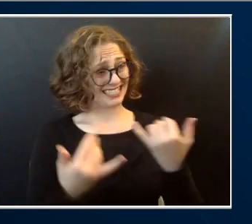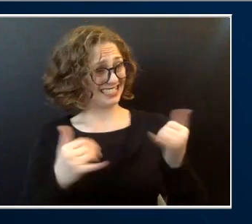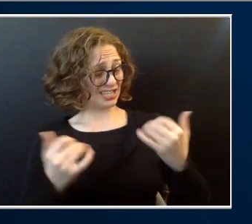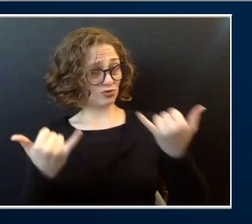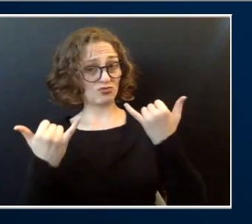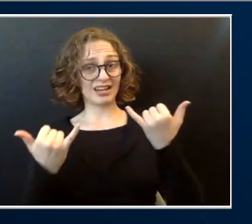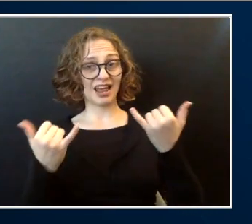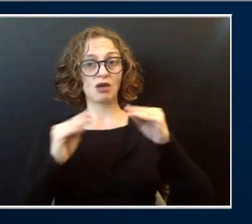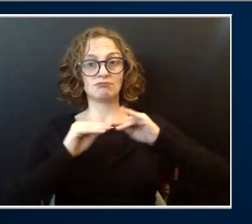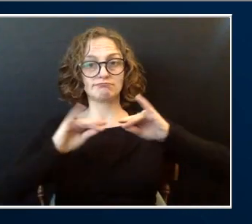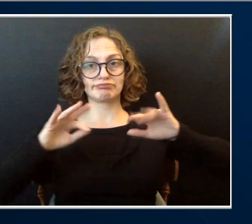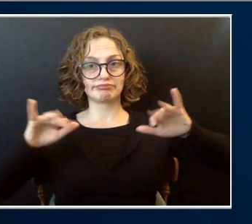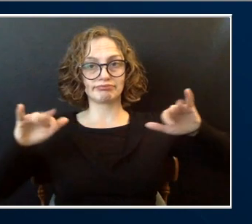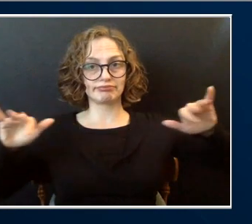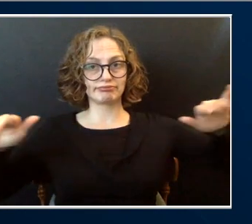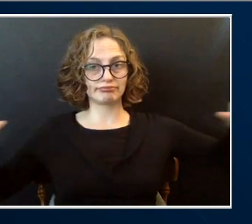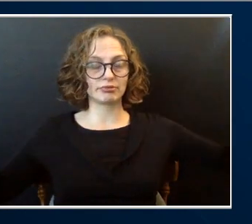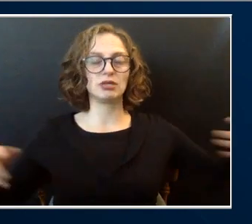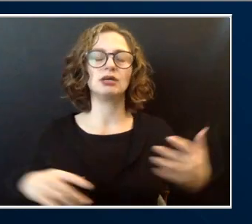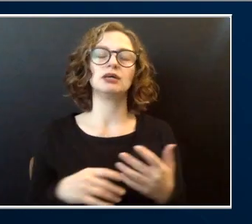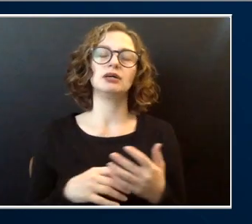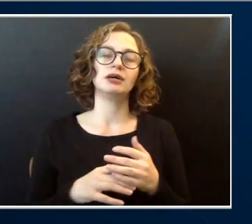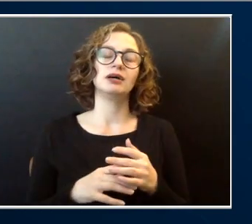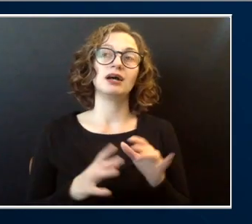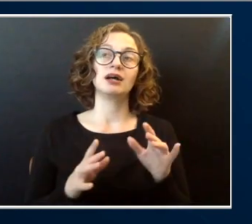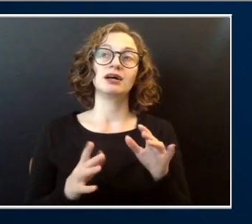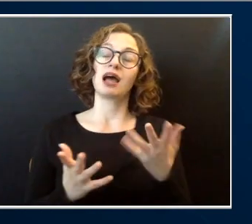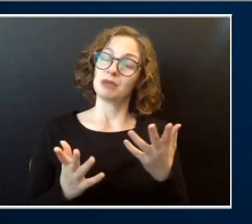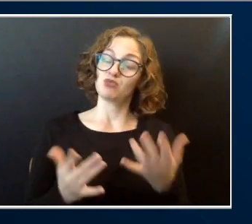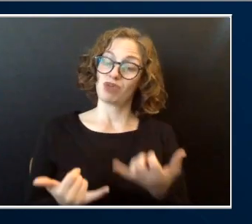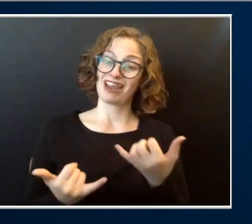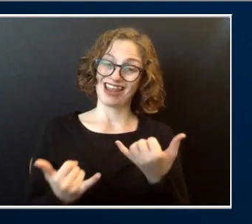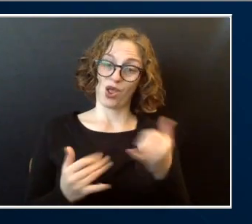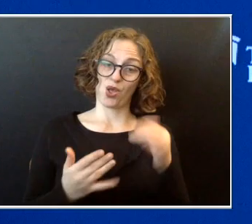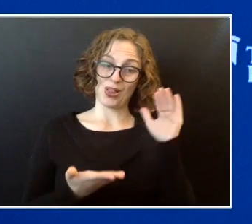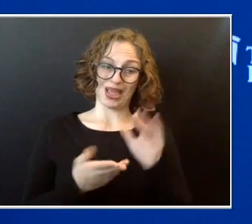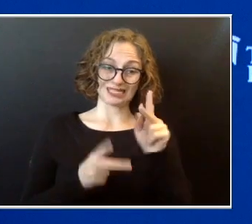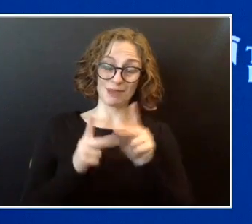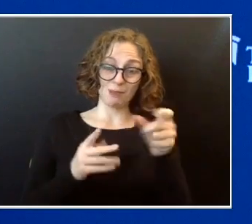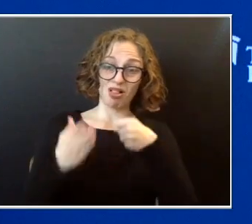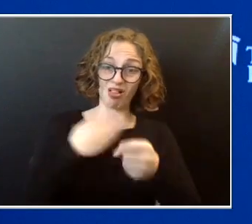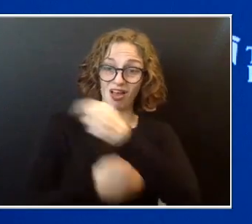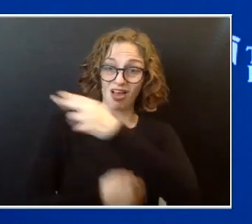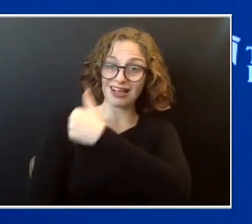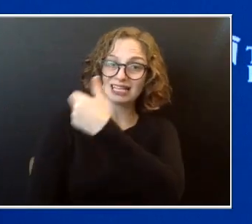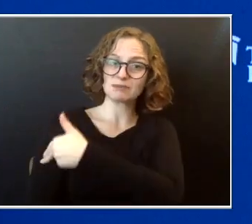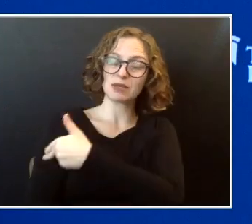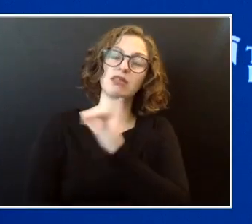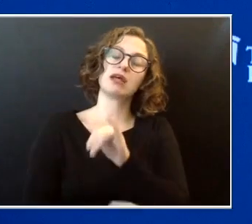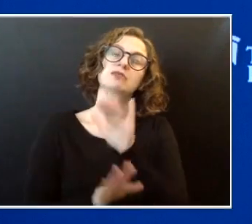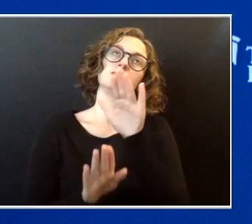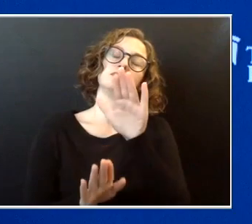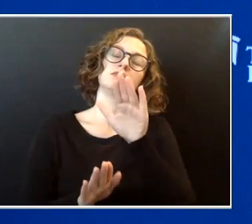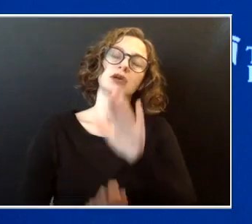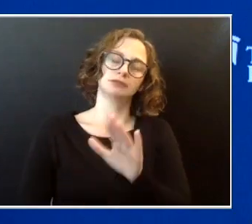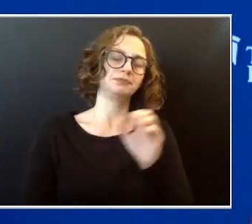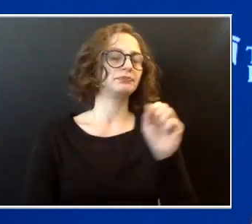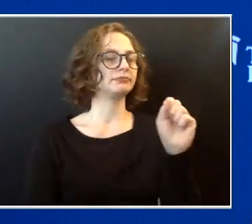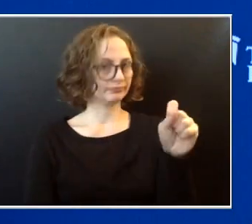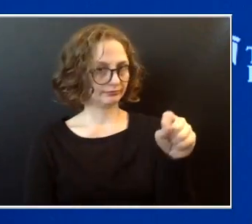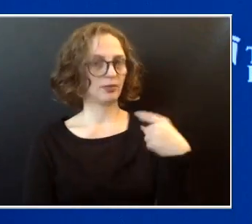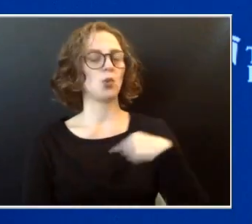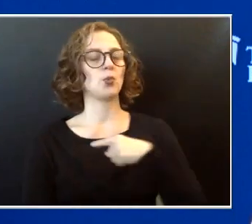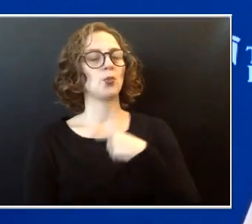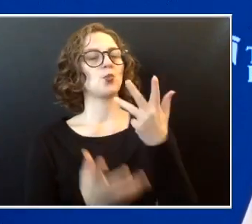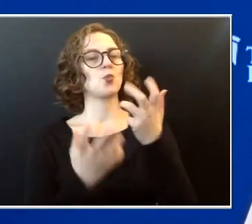hospitals as there were a year or two ago, that's a really good sign to me. You know, that's really good because that's what we want. You know, we want less people